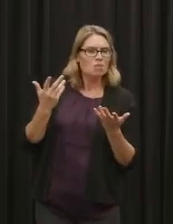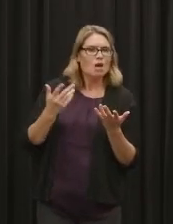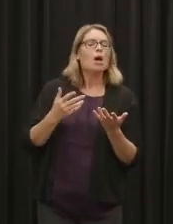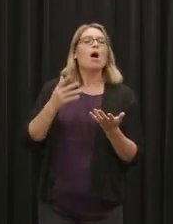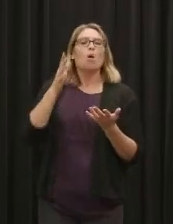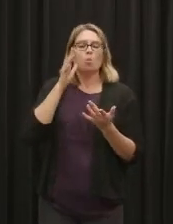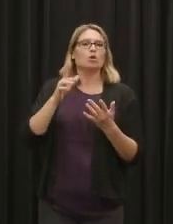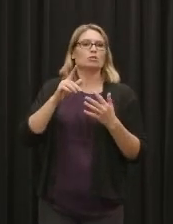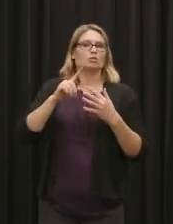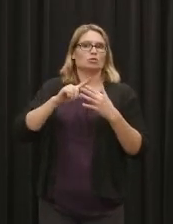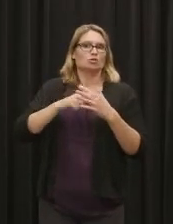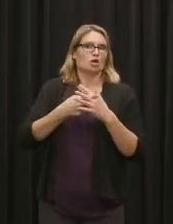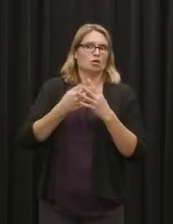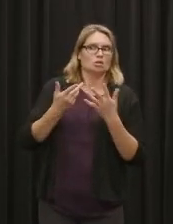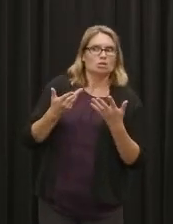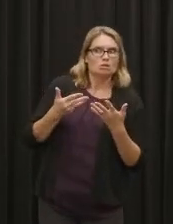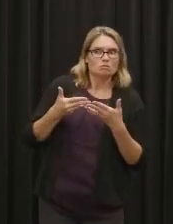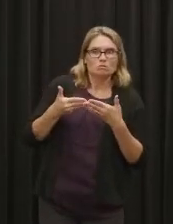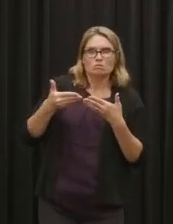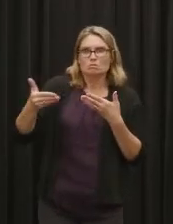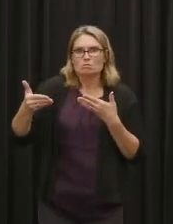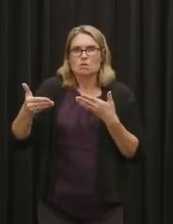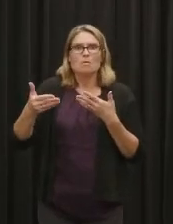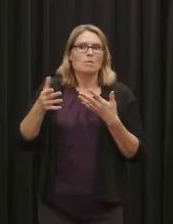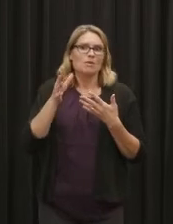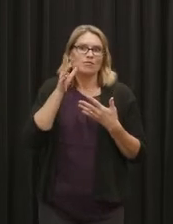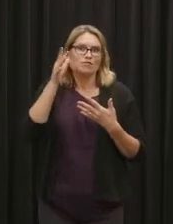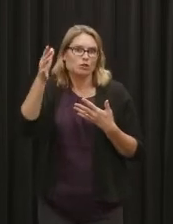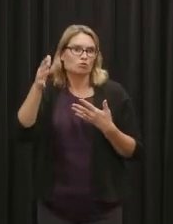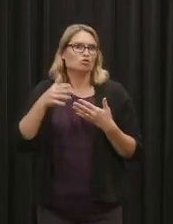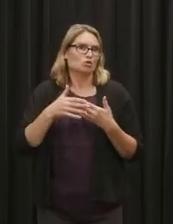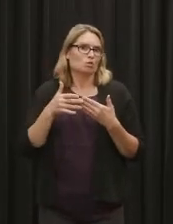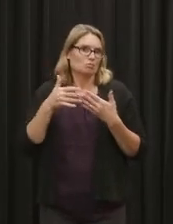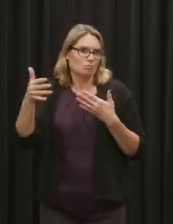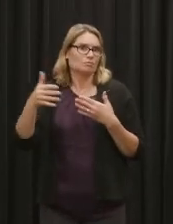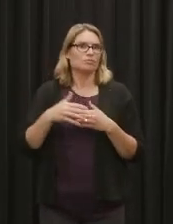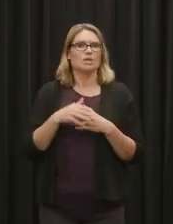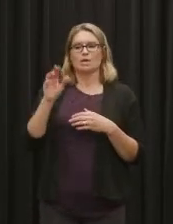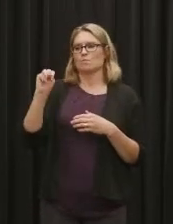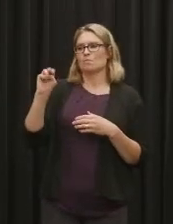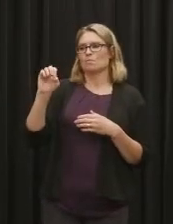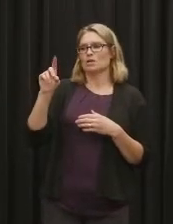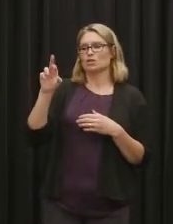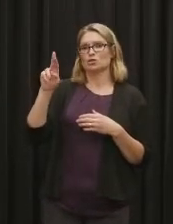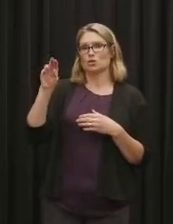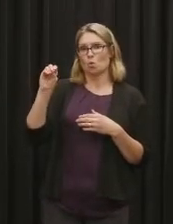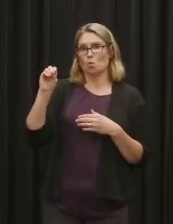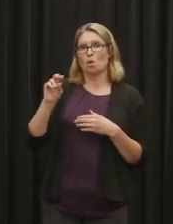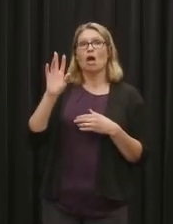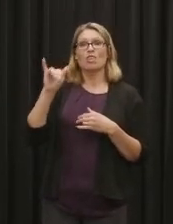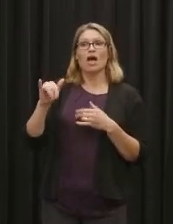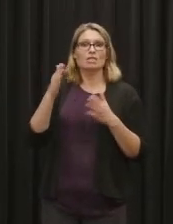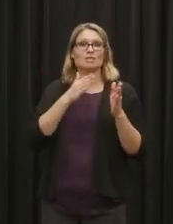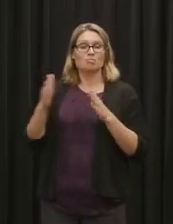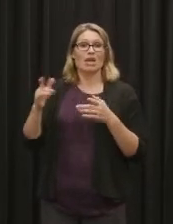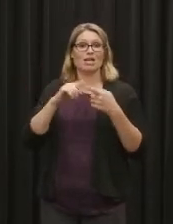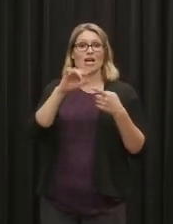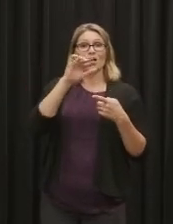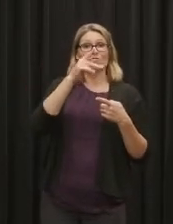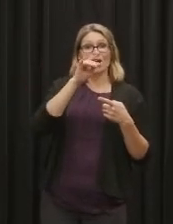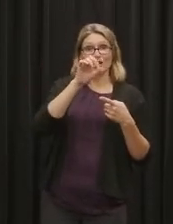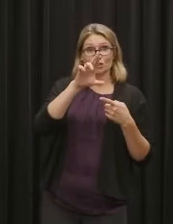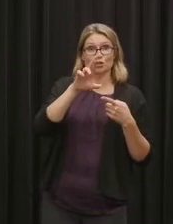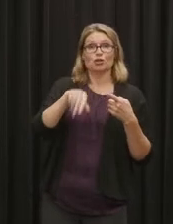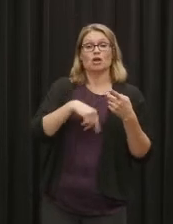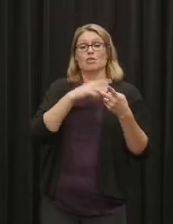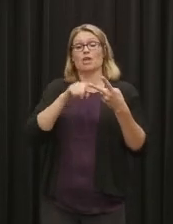be coming online in the near future. Certainly, that is factored into our planning. It is much